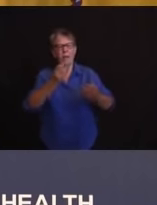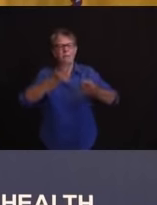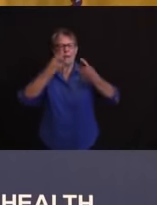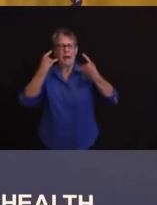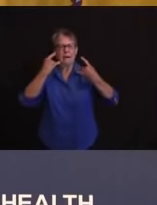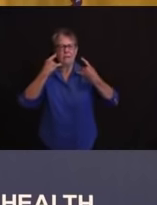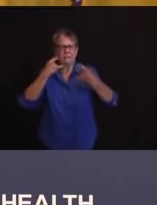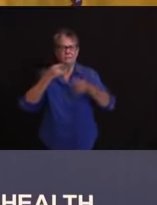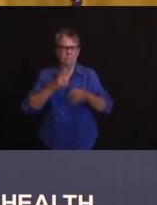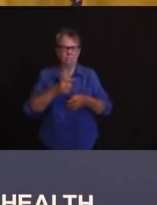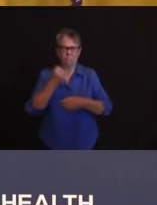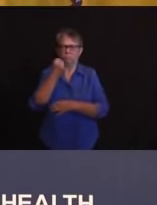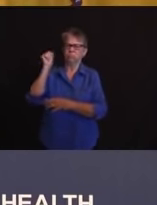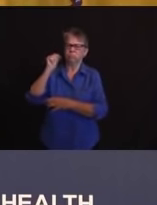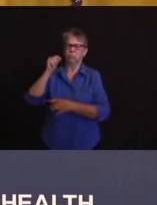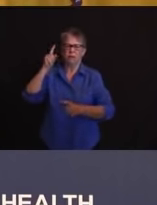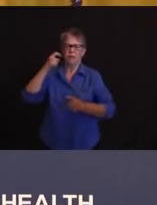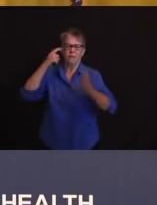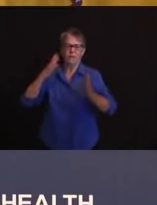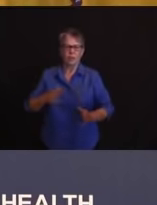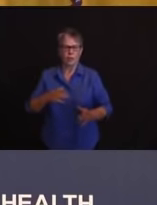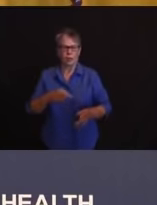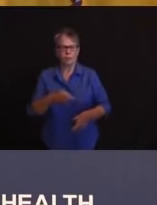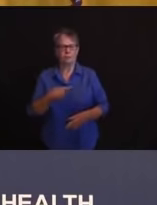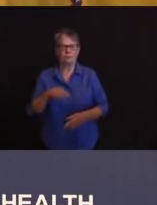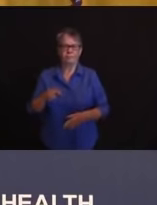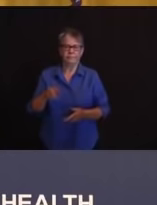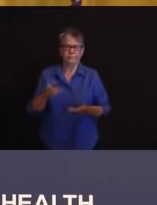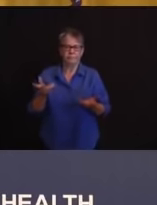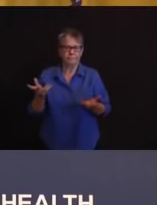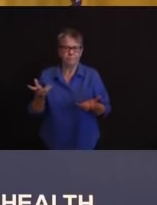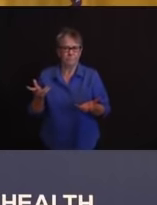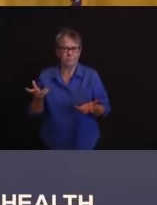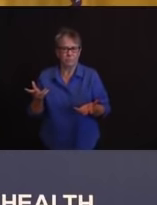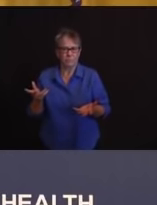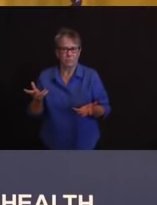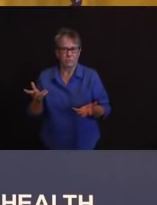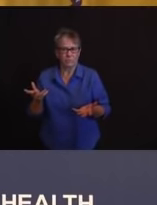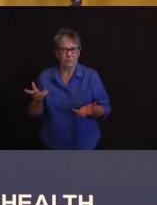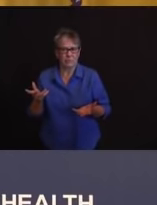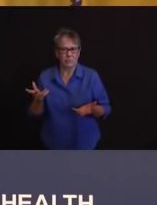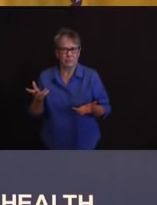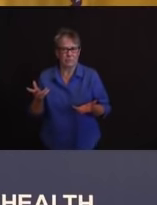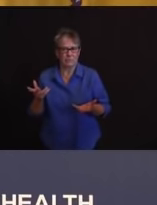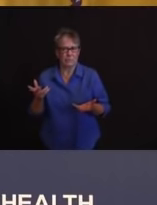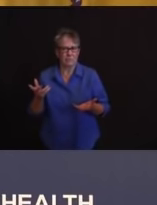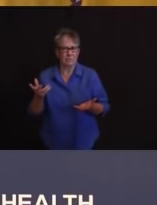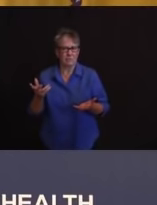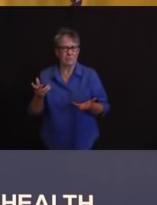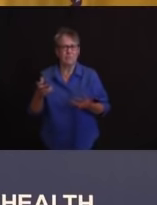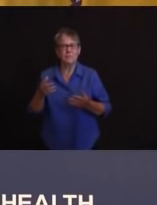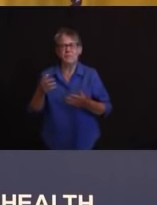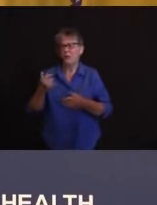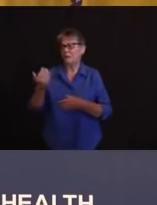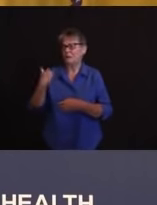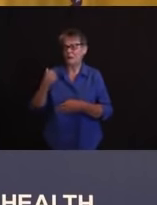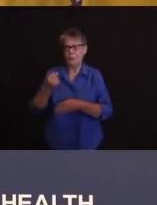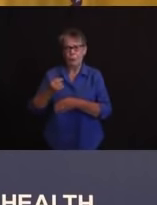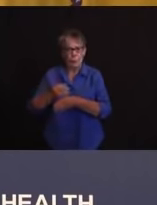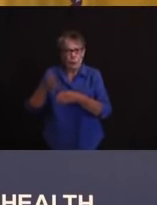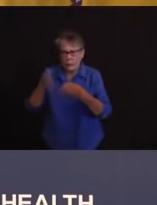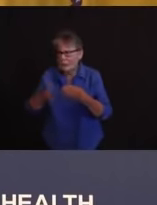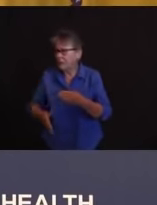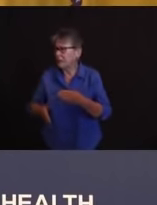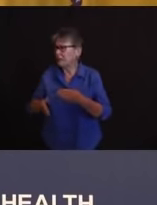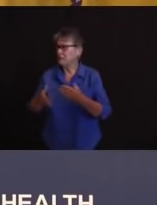beaches, all seriousness, both specific to this weekend and as a general matter, we've had